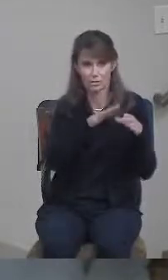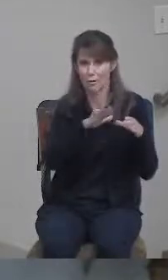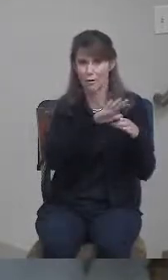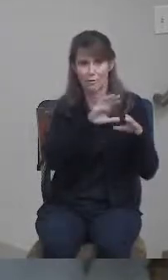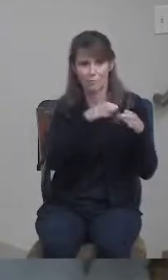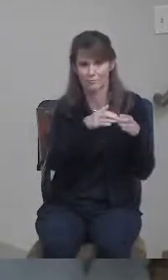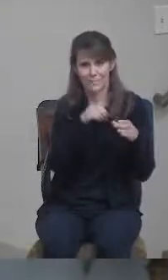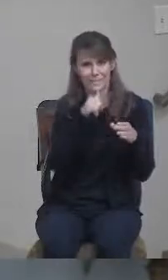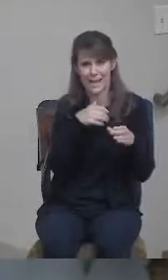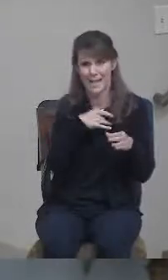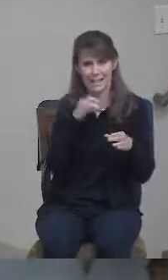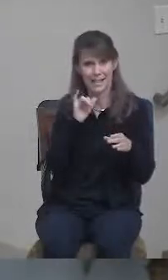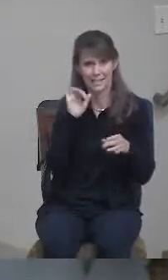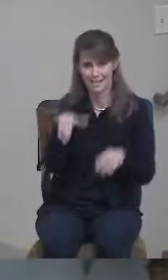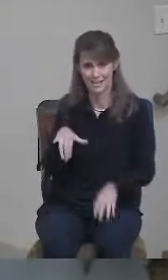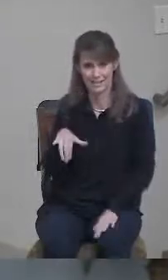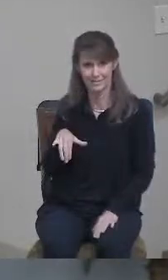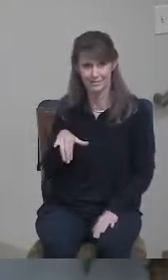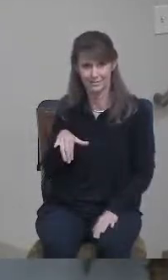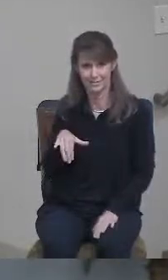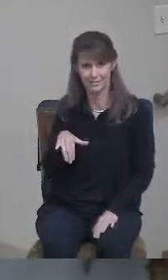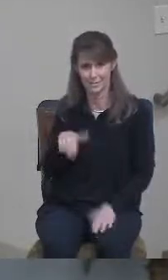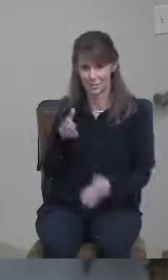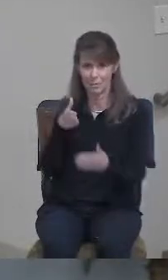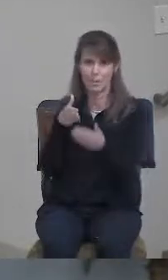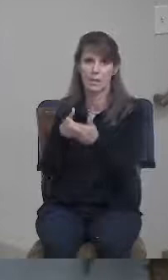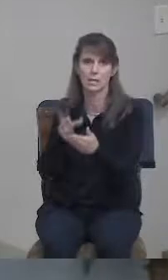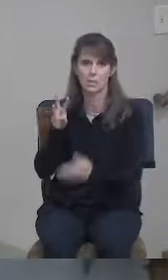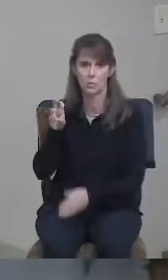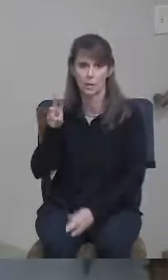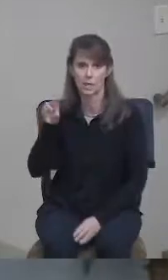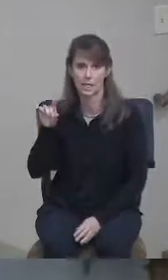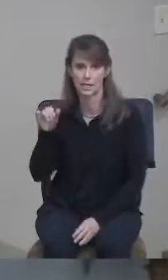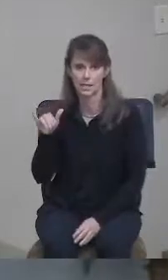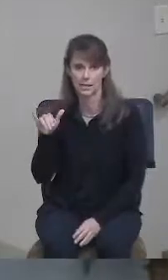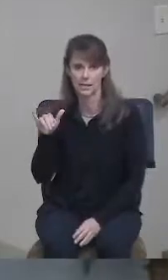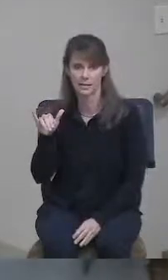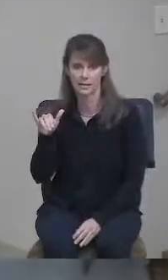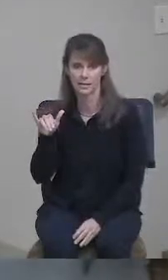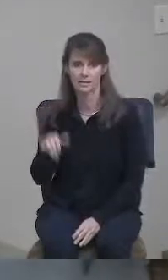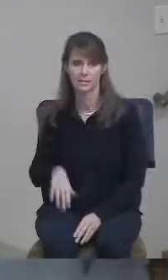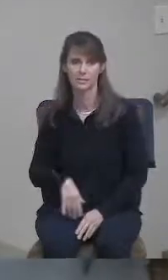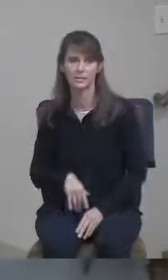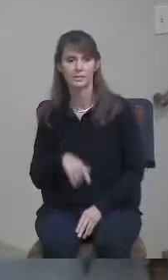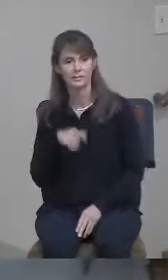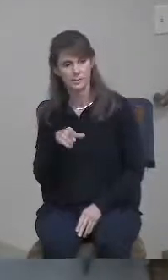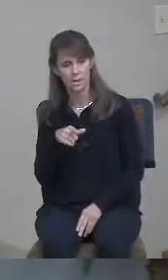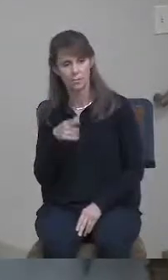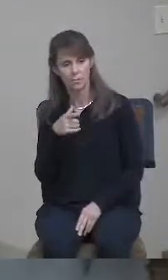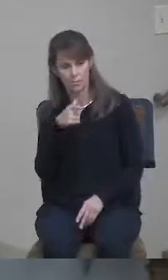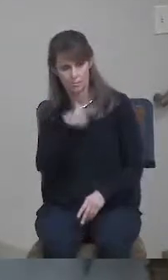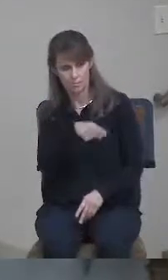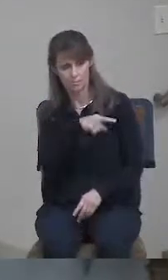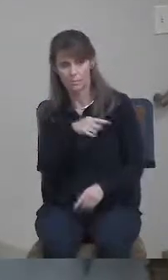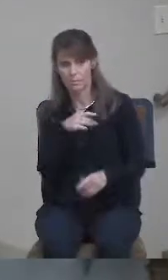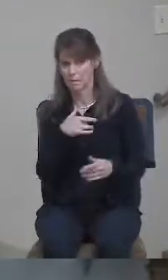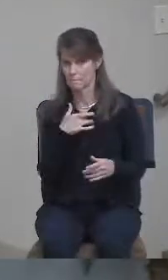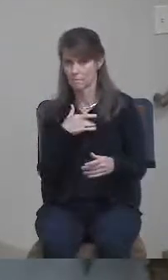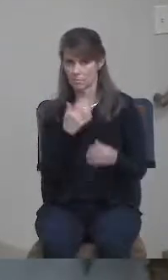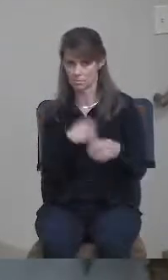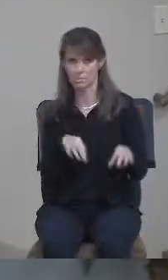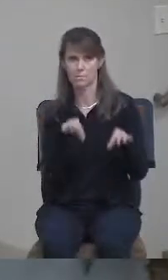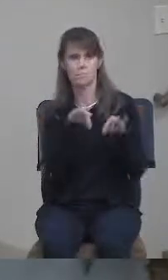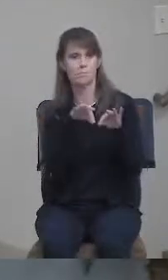According to the Methodist government at this time, the power of appointing preachers rested in the hands of the superintendent, and